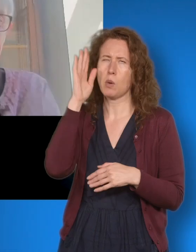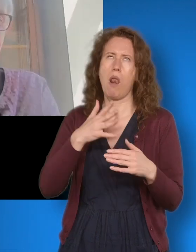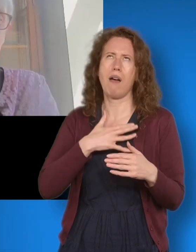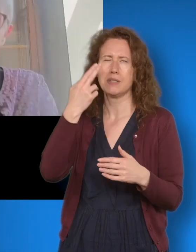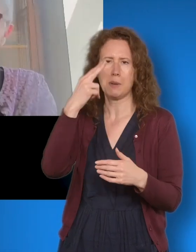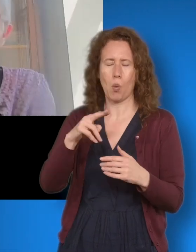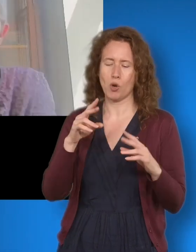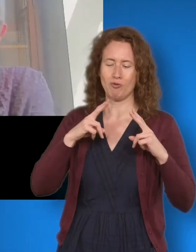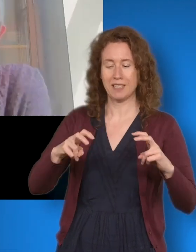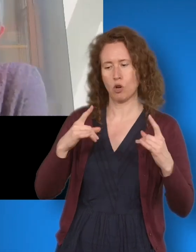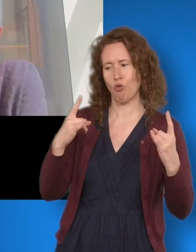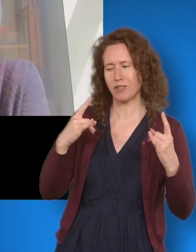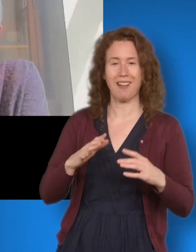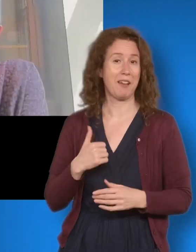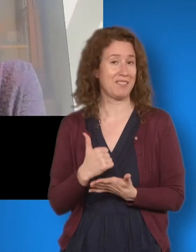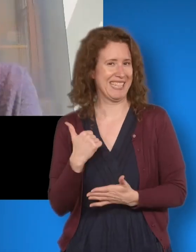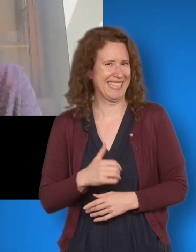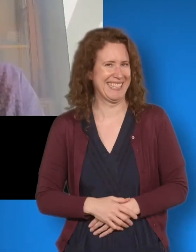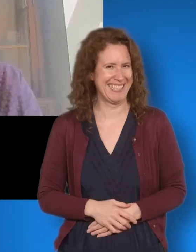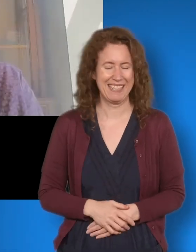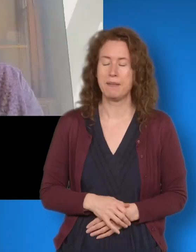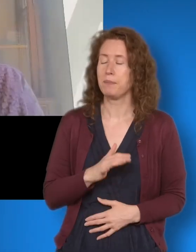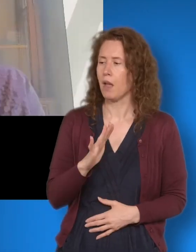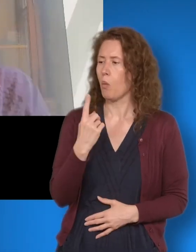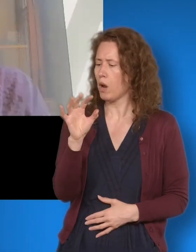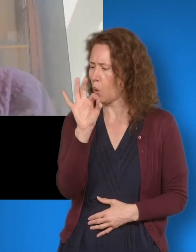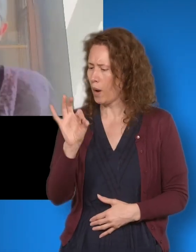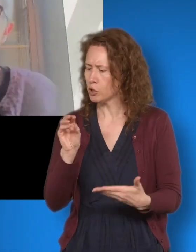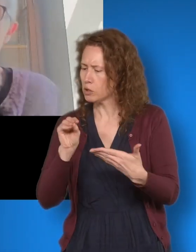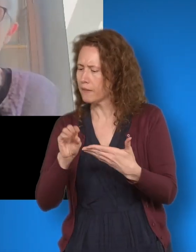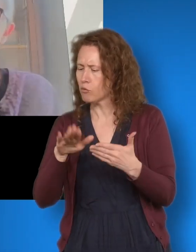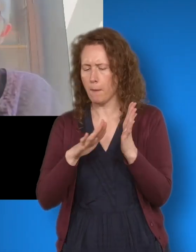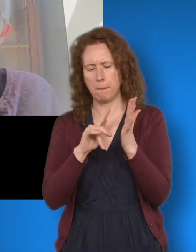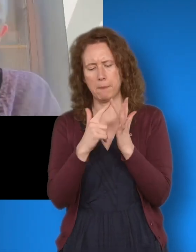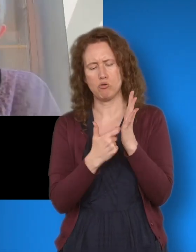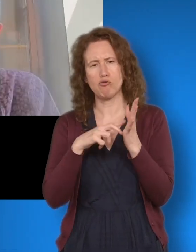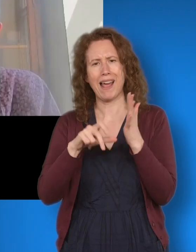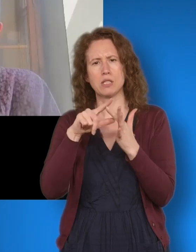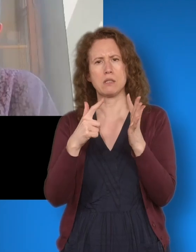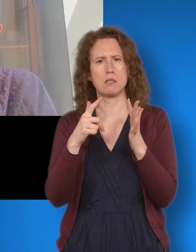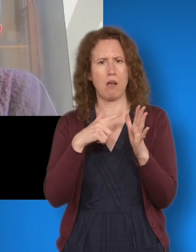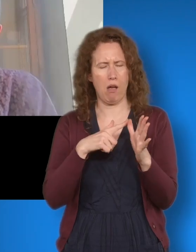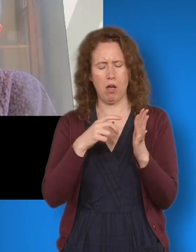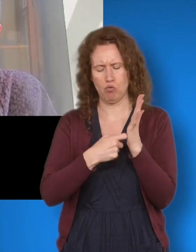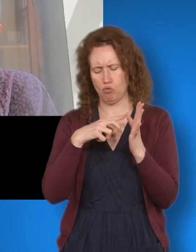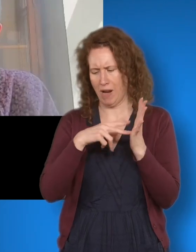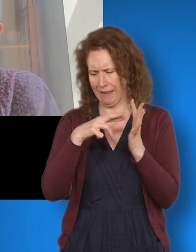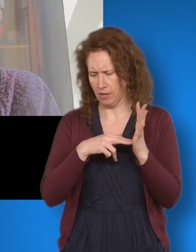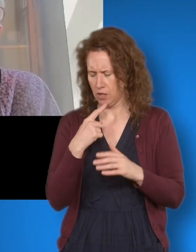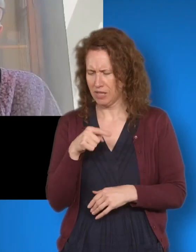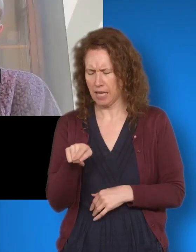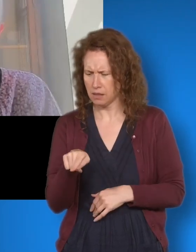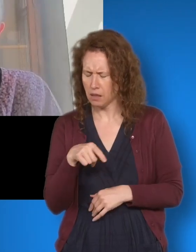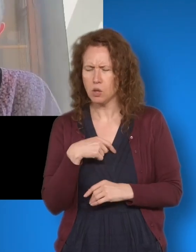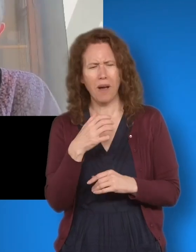to as a research rock star. Why not? There's a great question that's come in from Miranda Raven. Do you have any advice